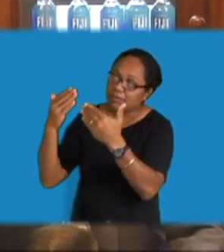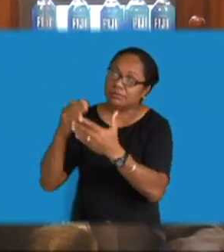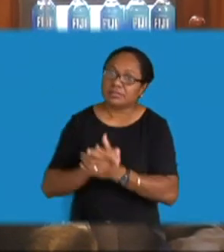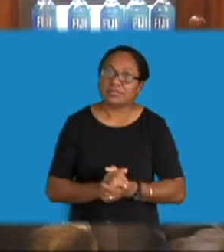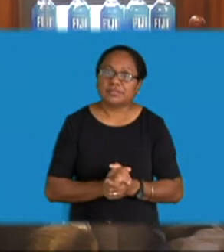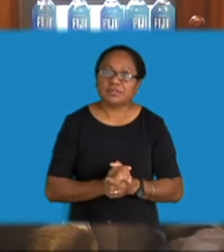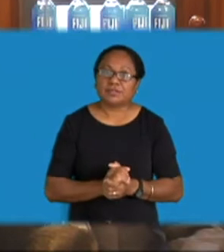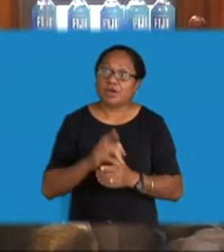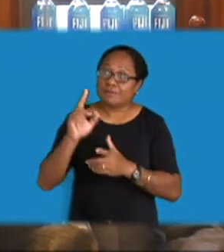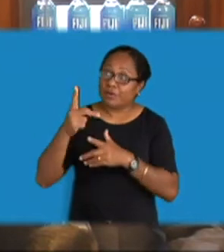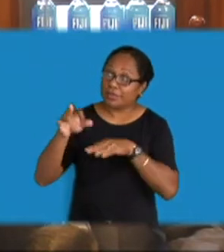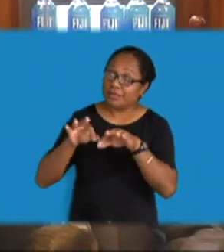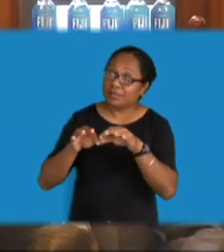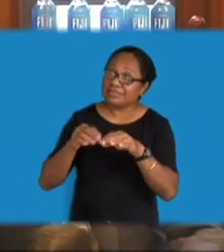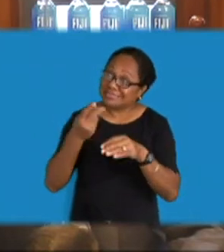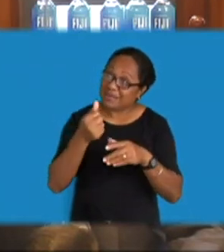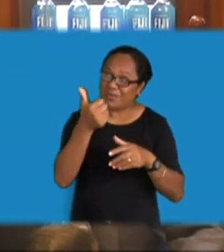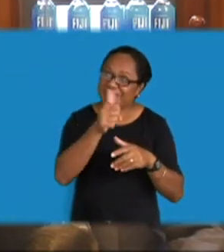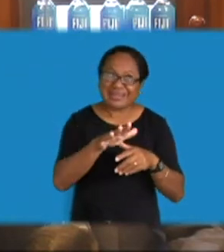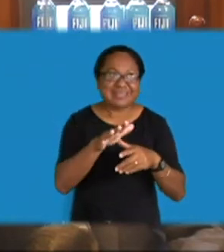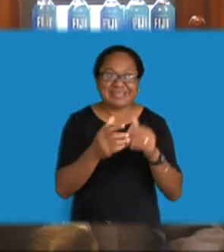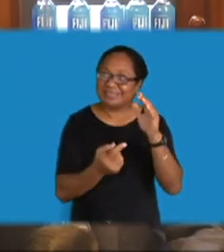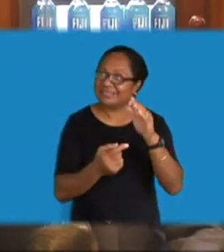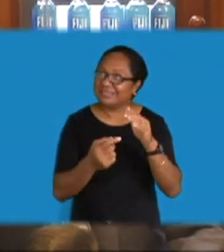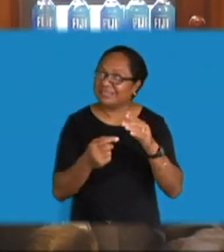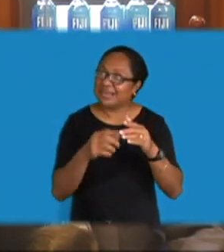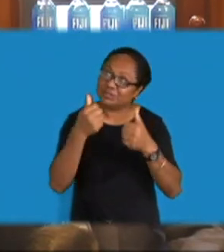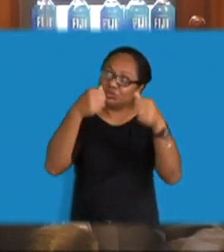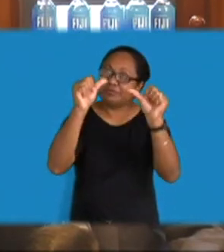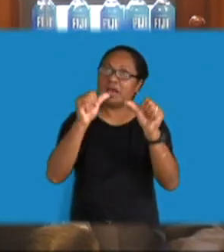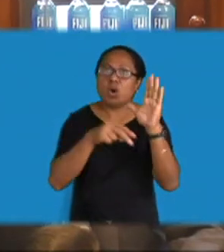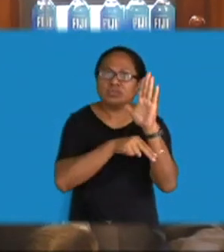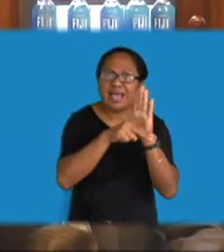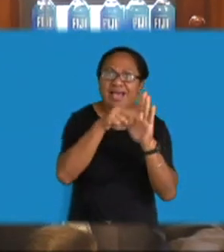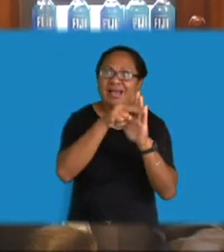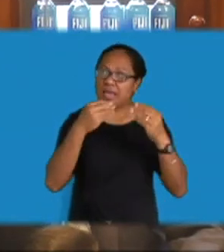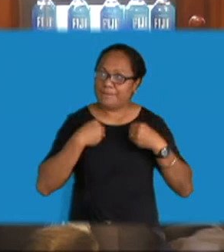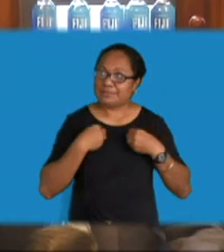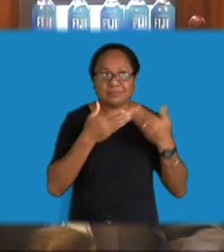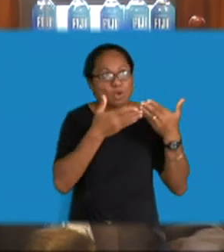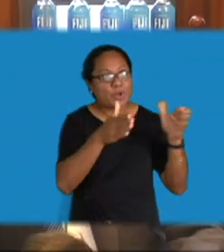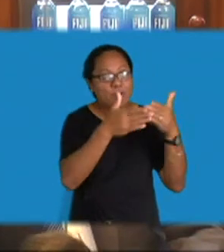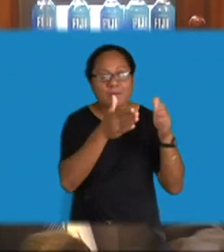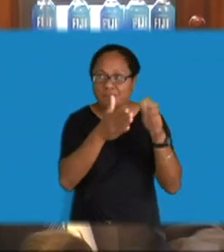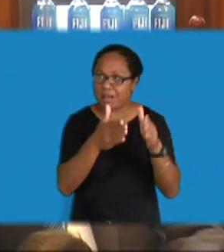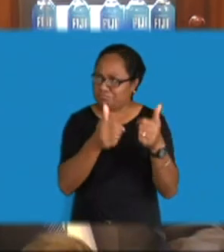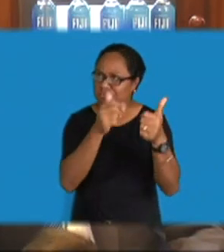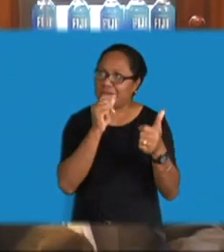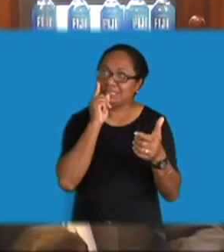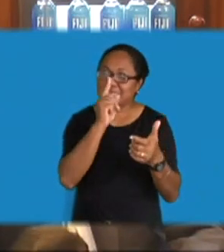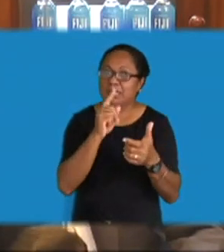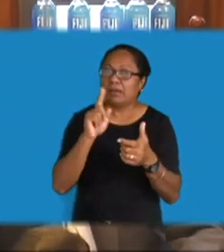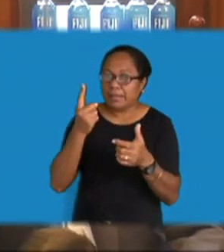for ventures that have indeed materialized. The number of hotels and businesses that have opened up are evident, but also worrying are some